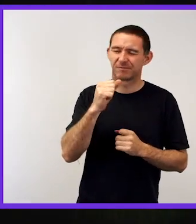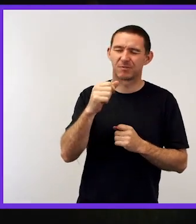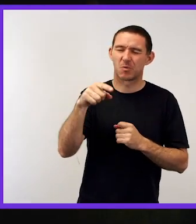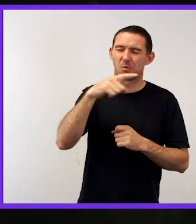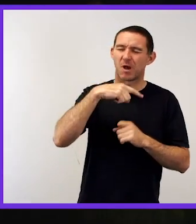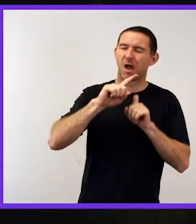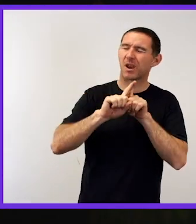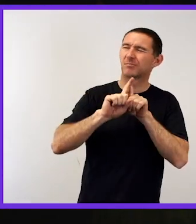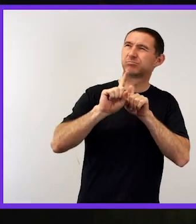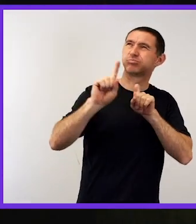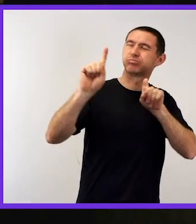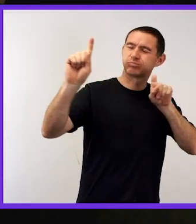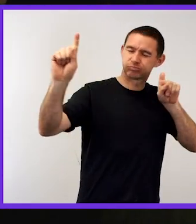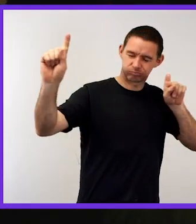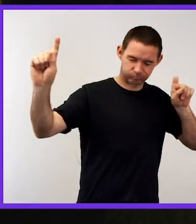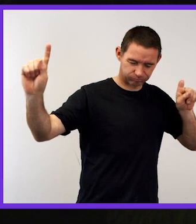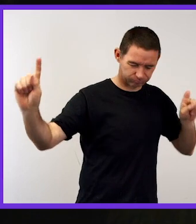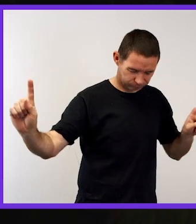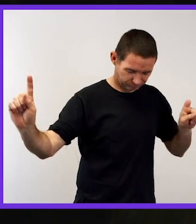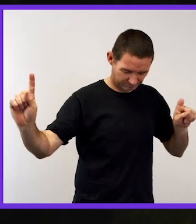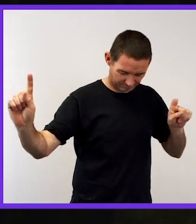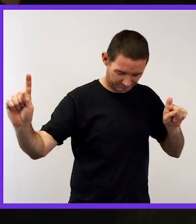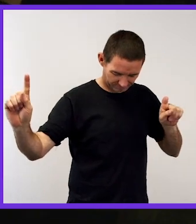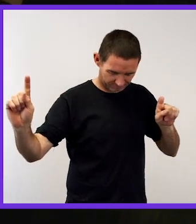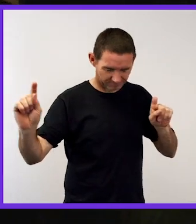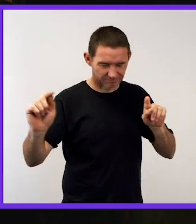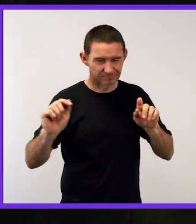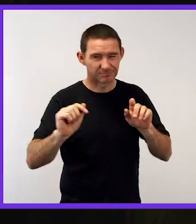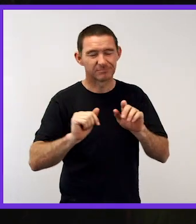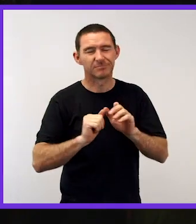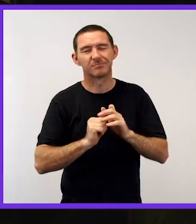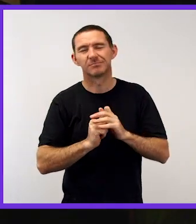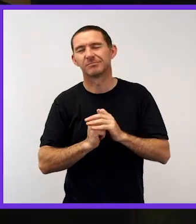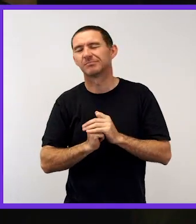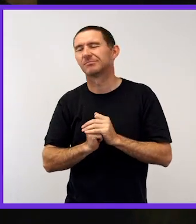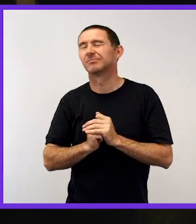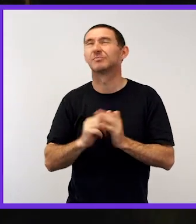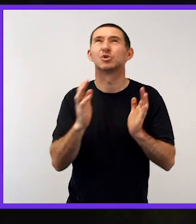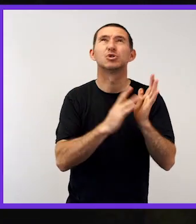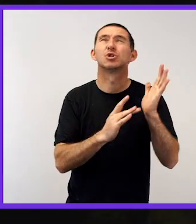To ever lose each other.